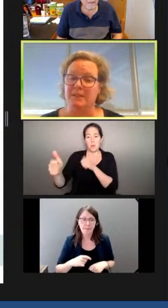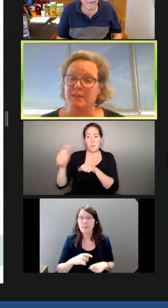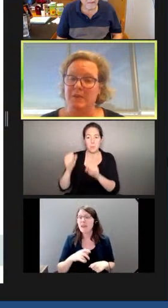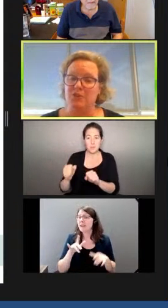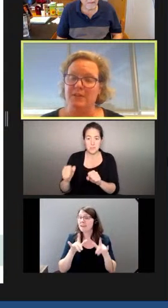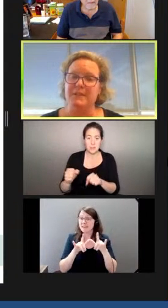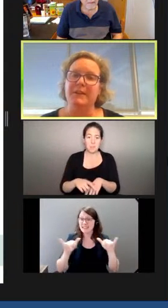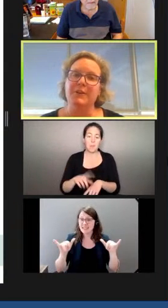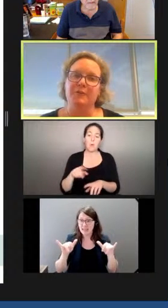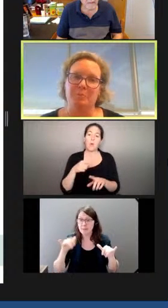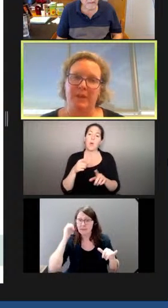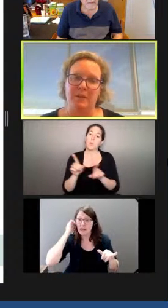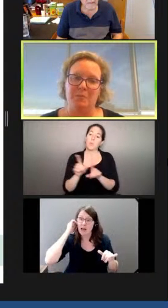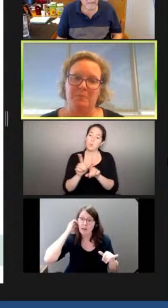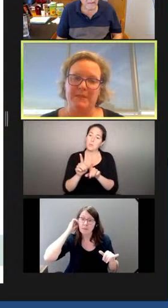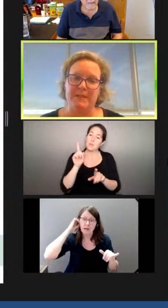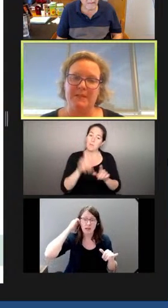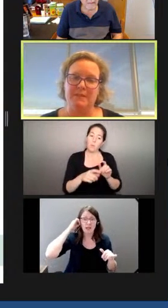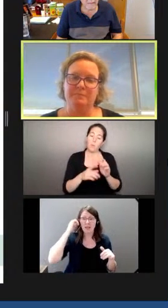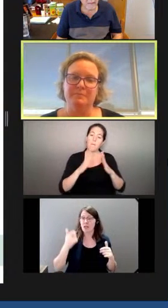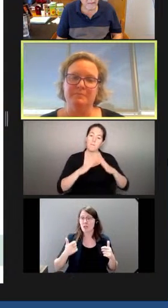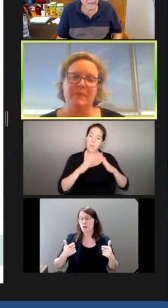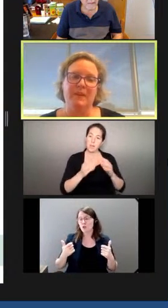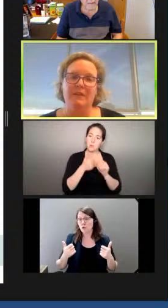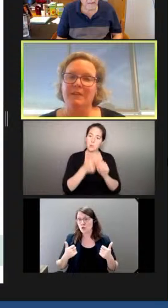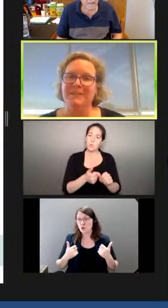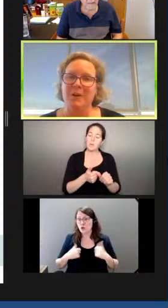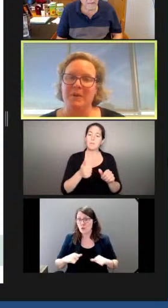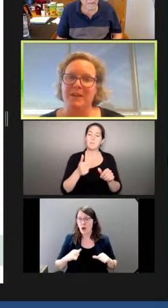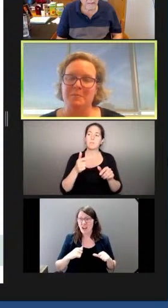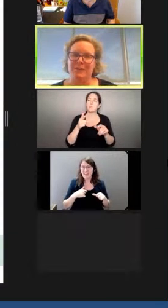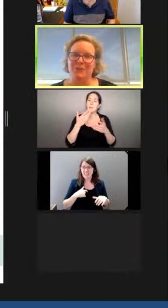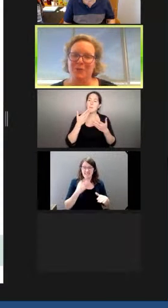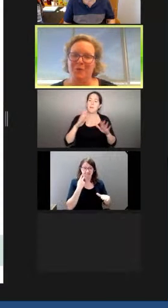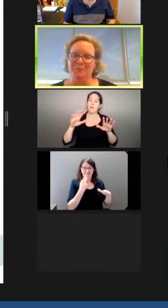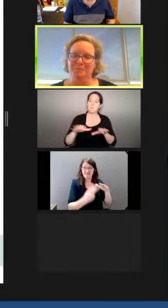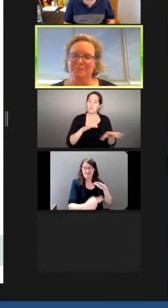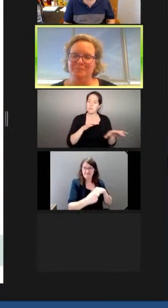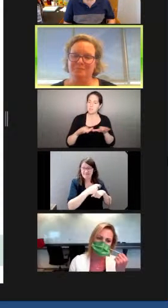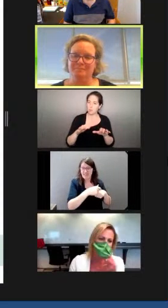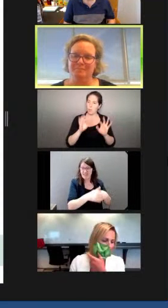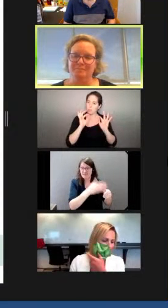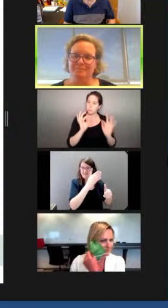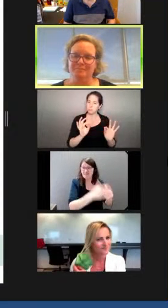capacity estimations for planning purposes. So now pass it back to Nicole.